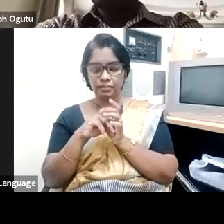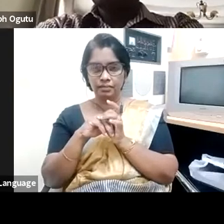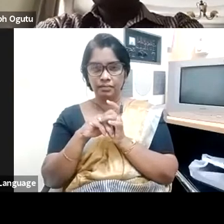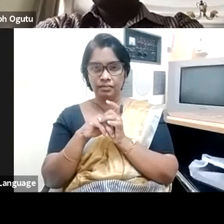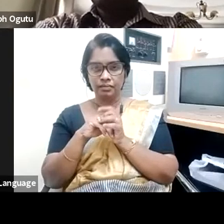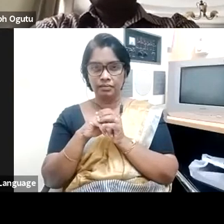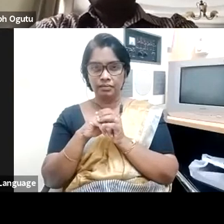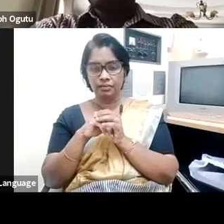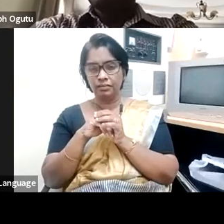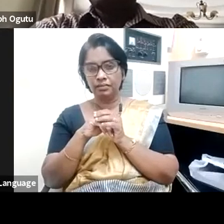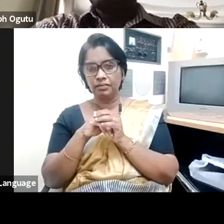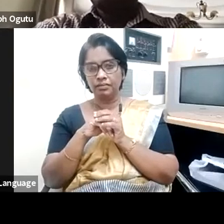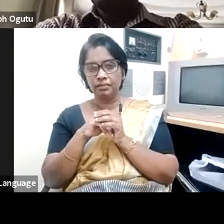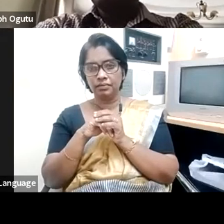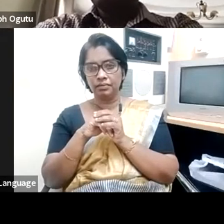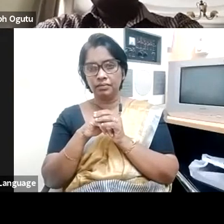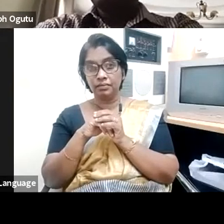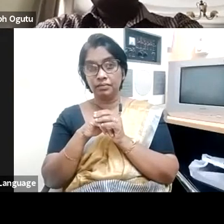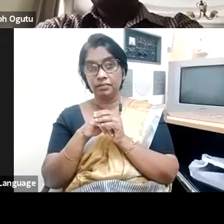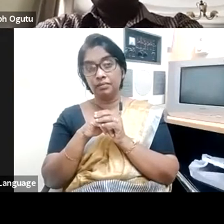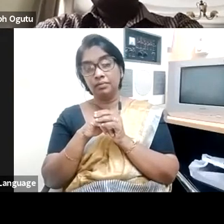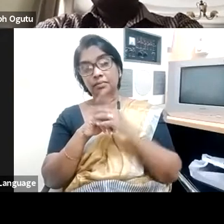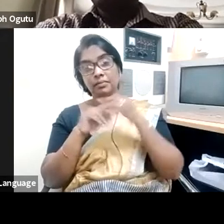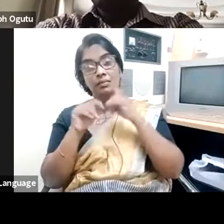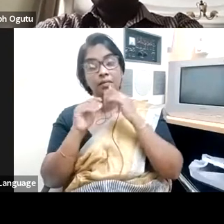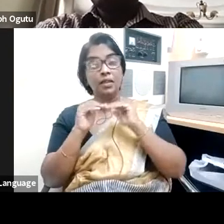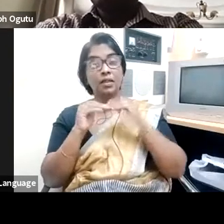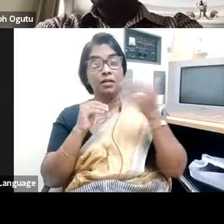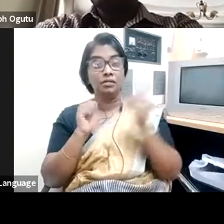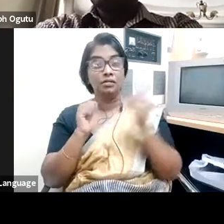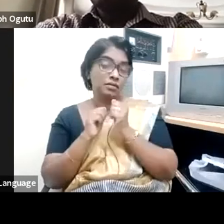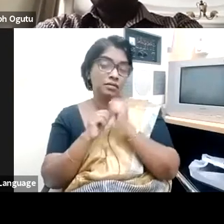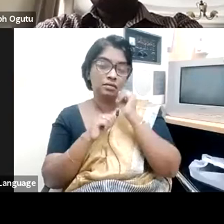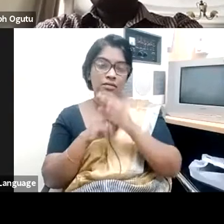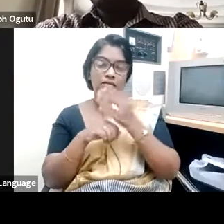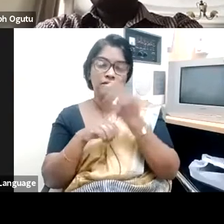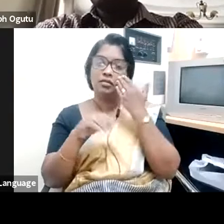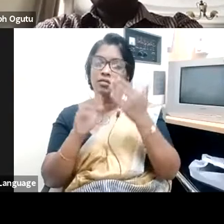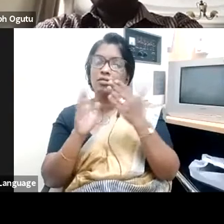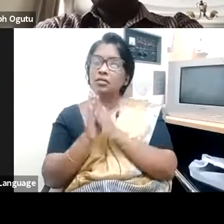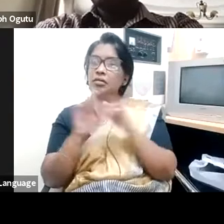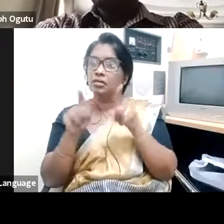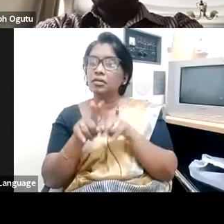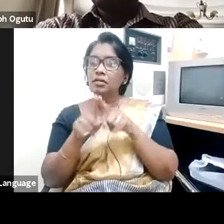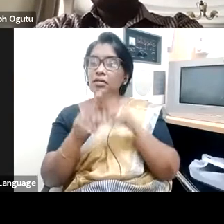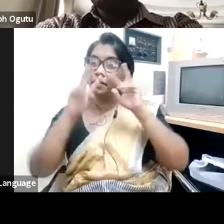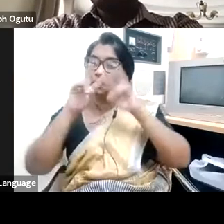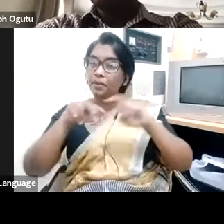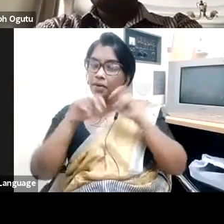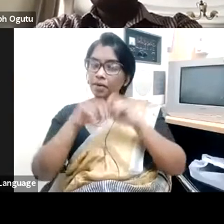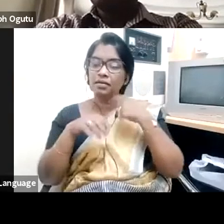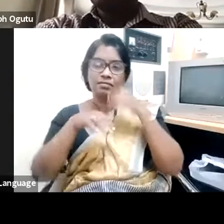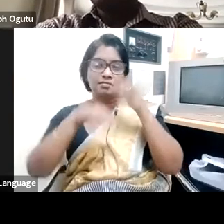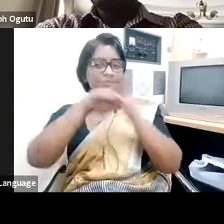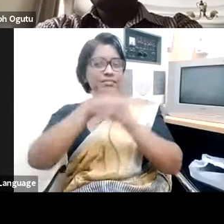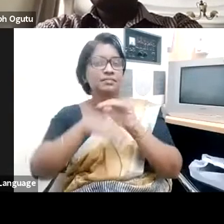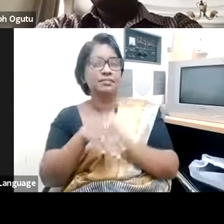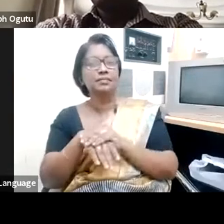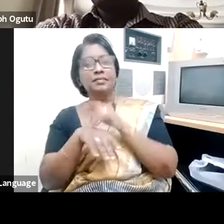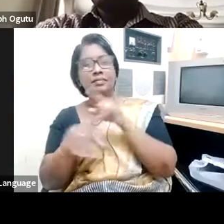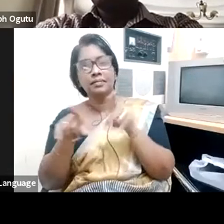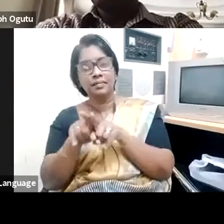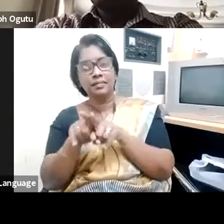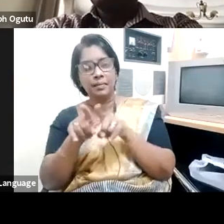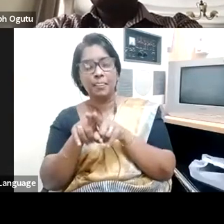in an R&D capacity with dedicated resources, timeline, and focus, and how it's measured and monitored is very